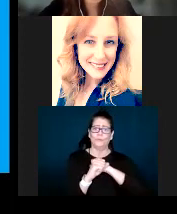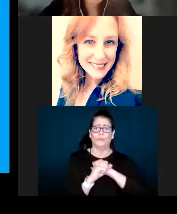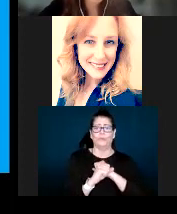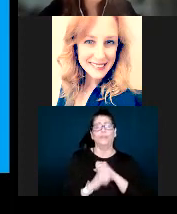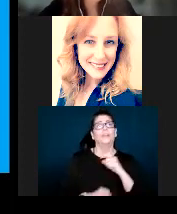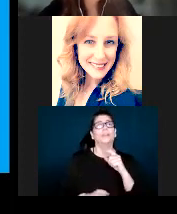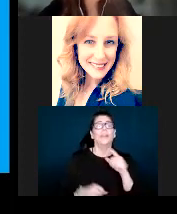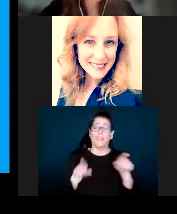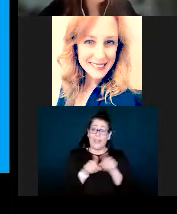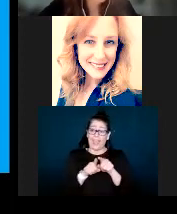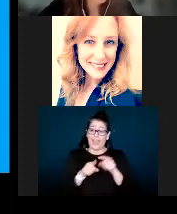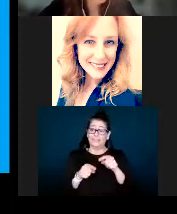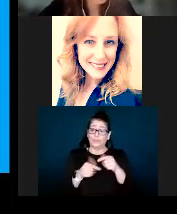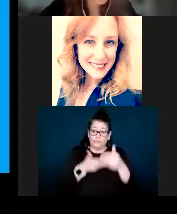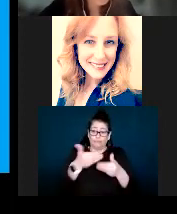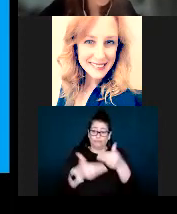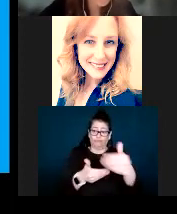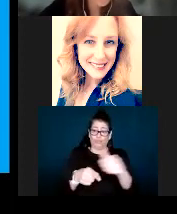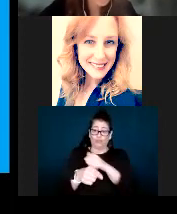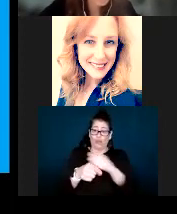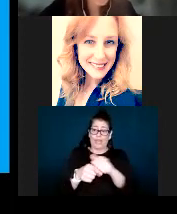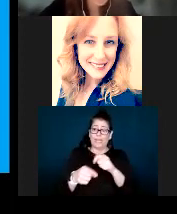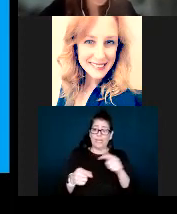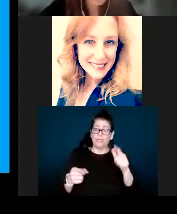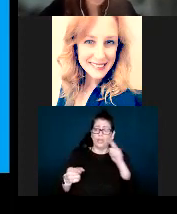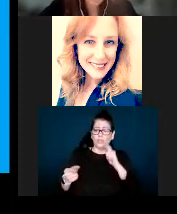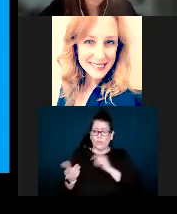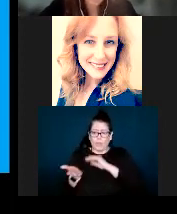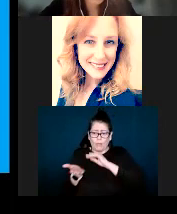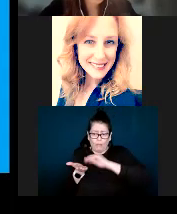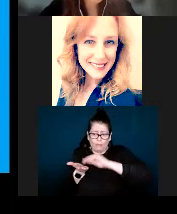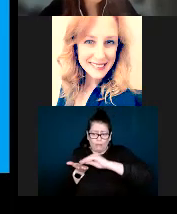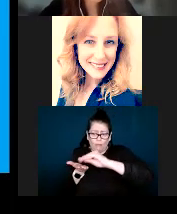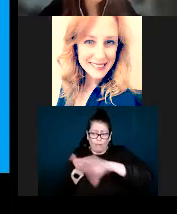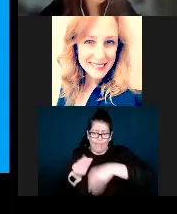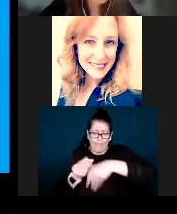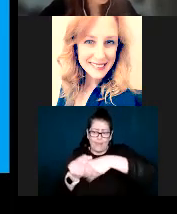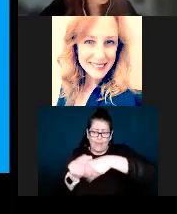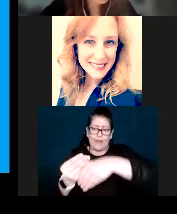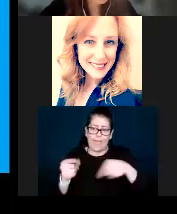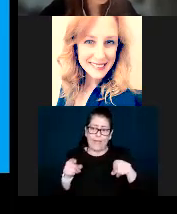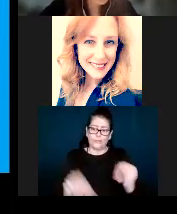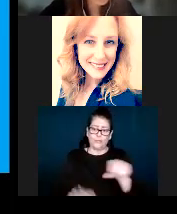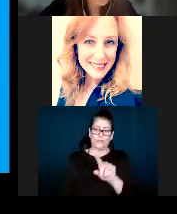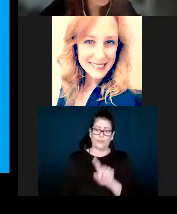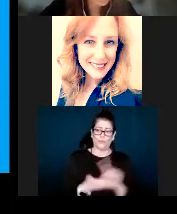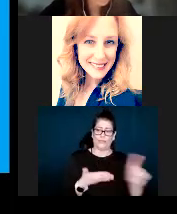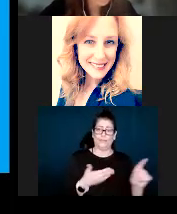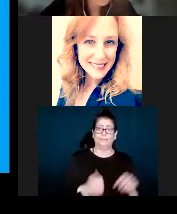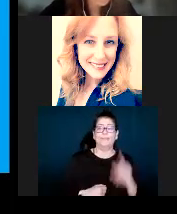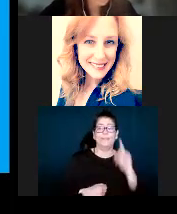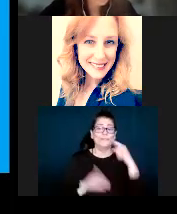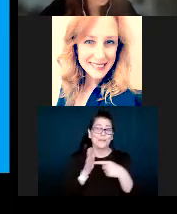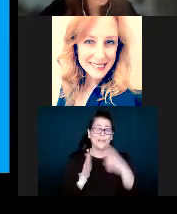other parts of this training with some of the information you're getting later in the week. So, for example, we're going to talk a little bit